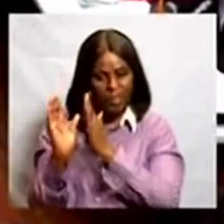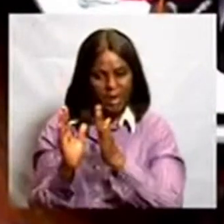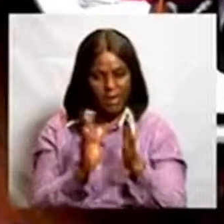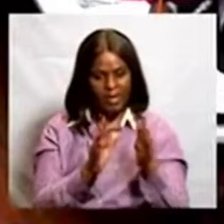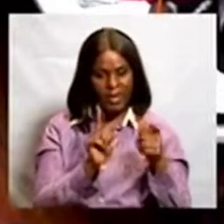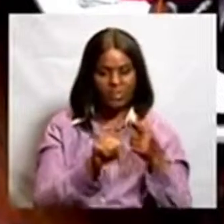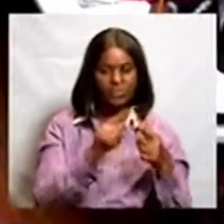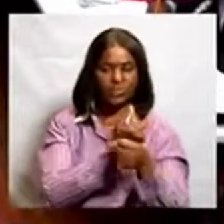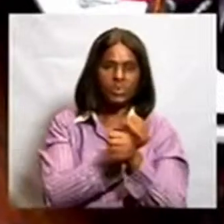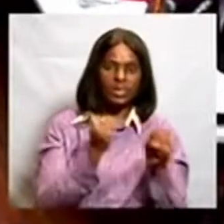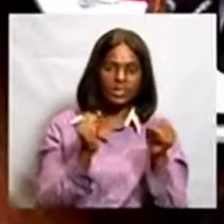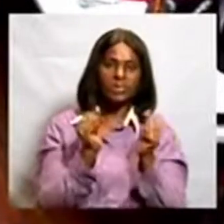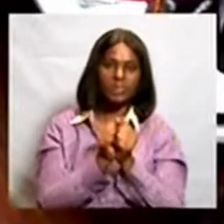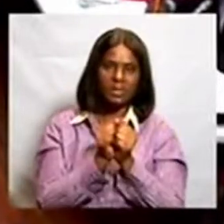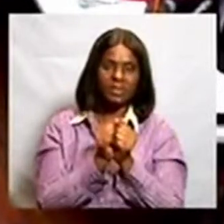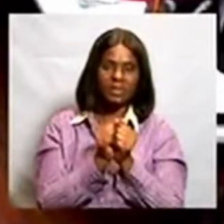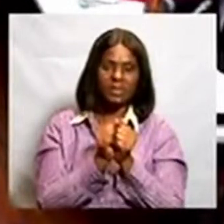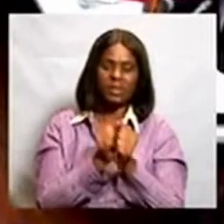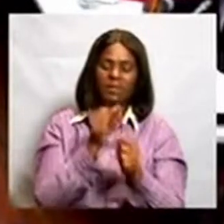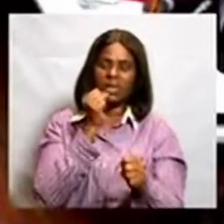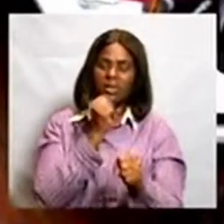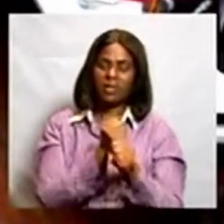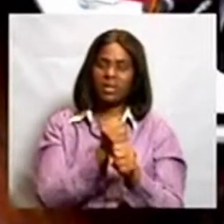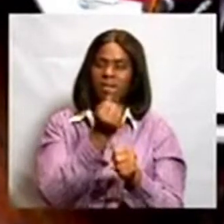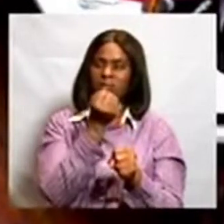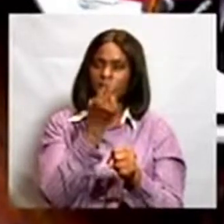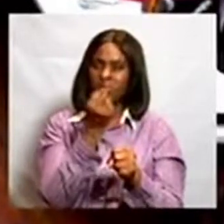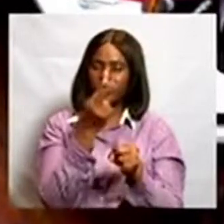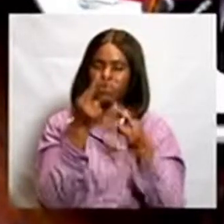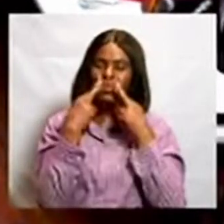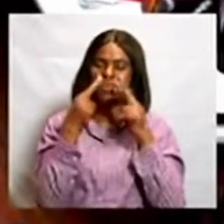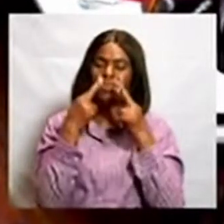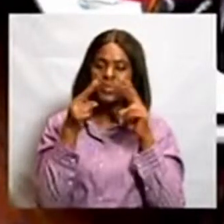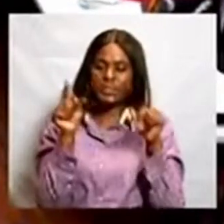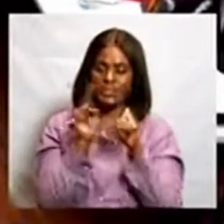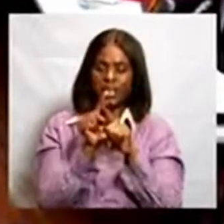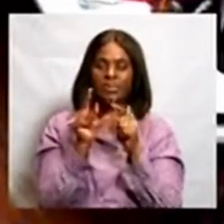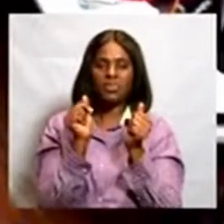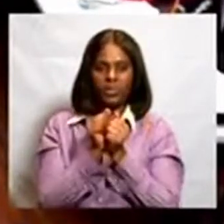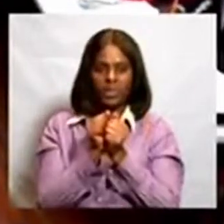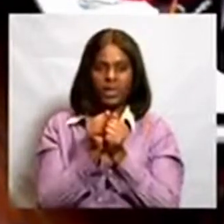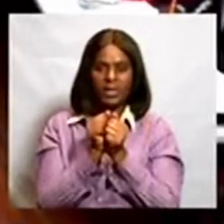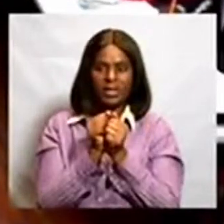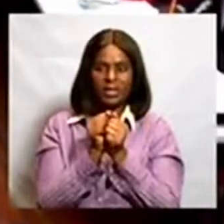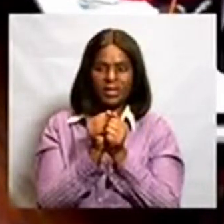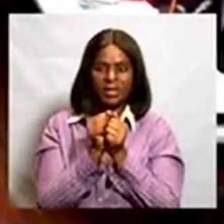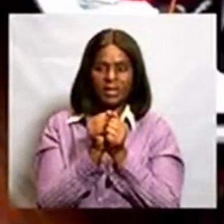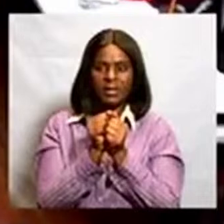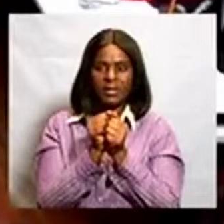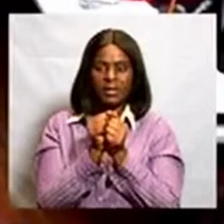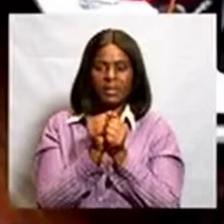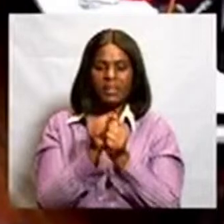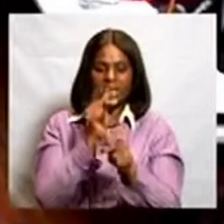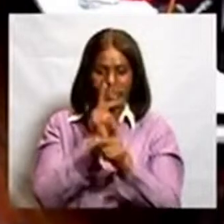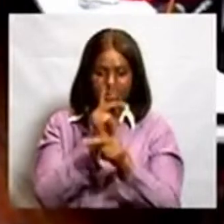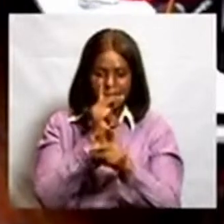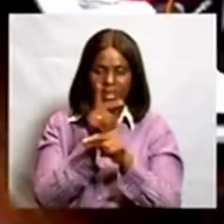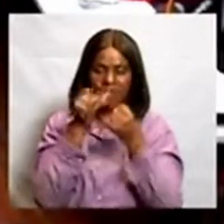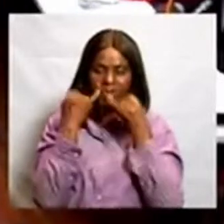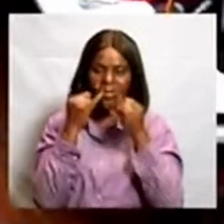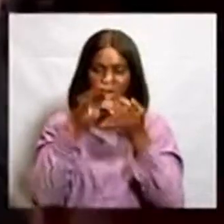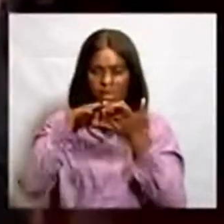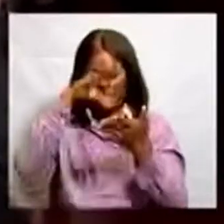with grade 12 results as regards to maintaining a database